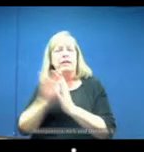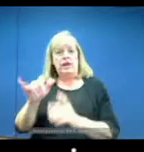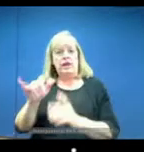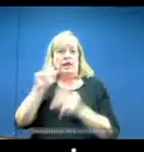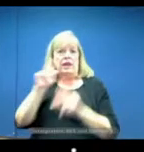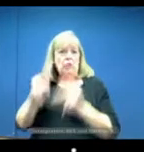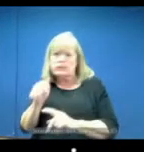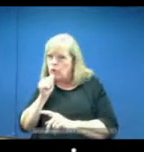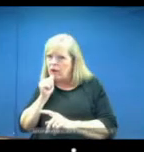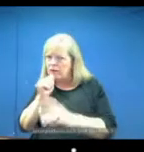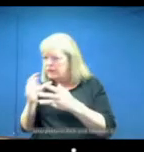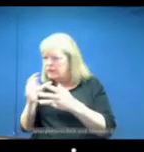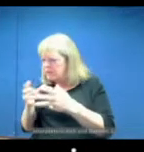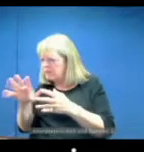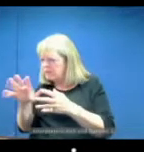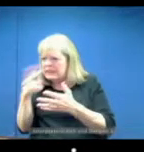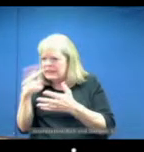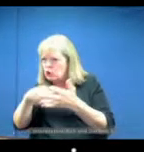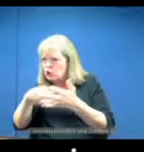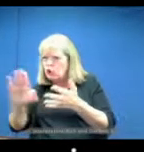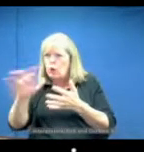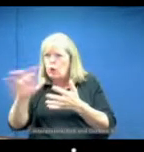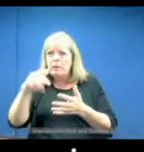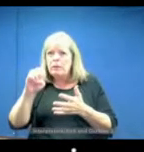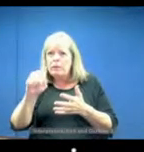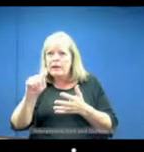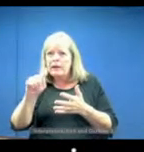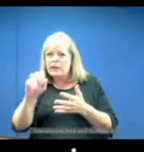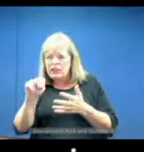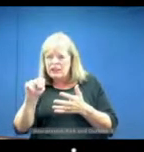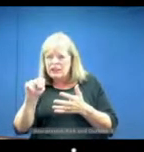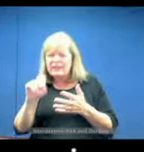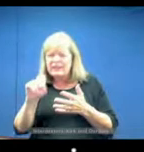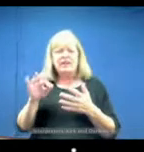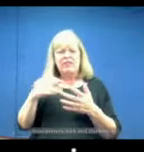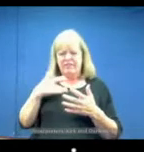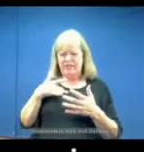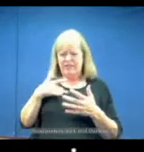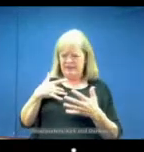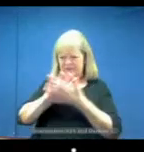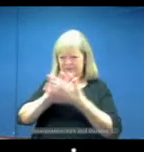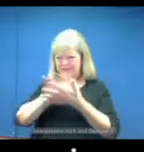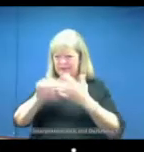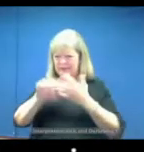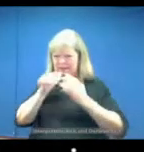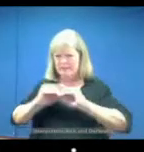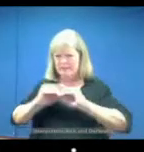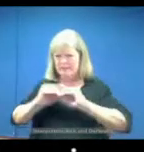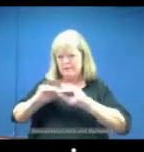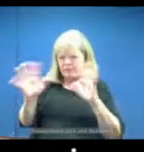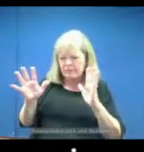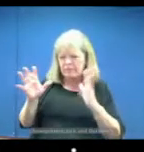private to see their petition, and if I wasn't entirely clear or if there were obvious